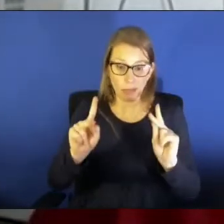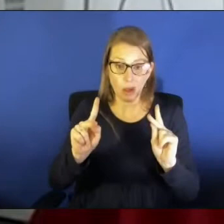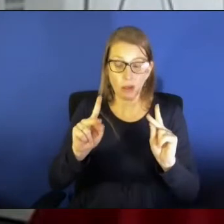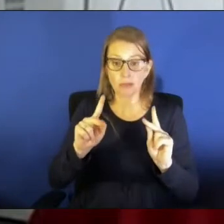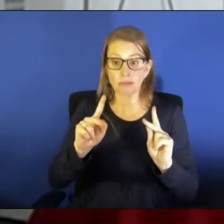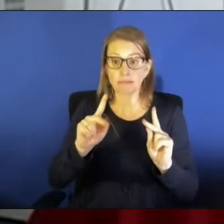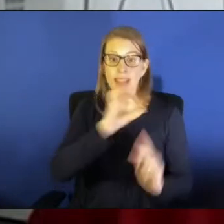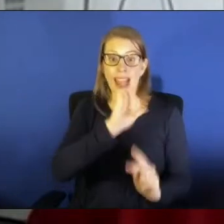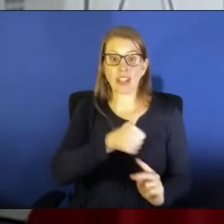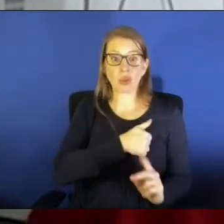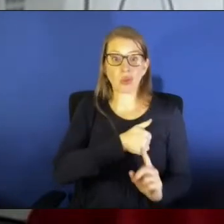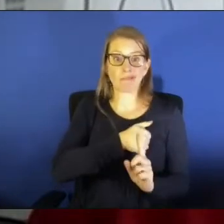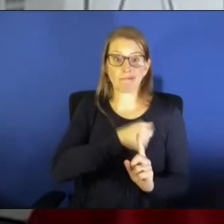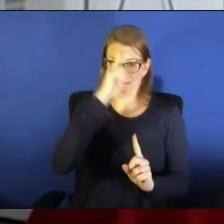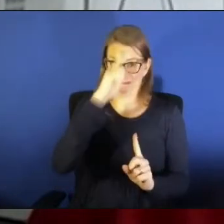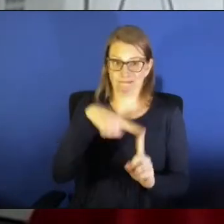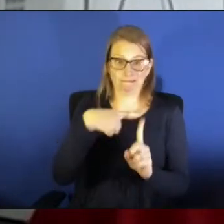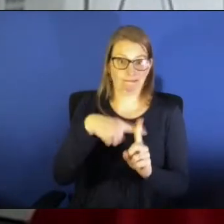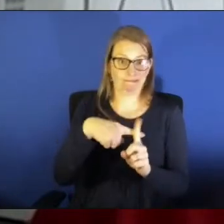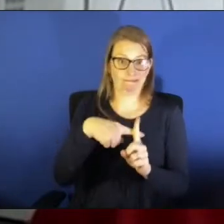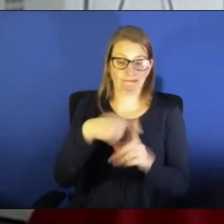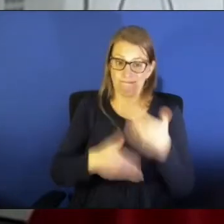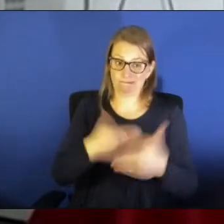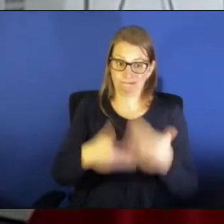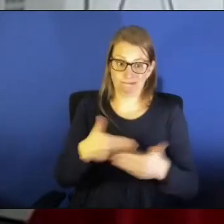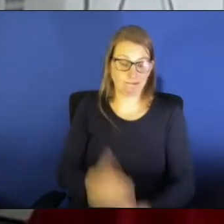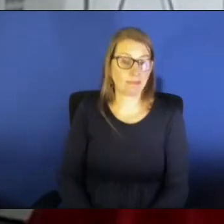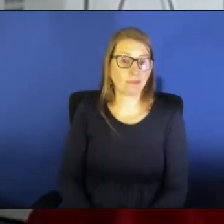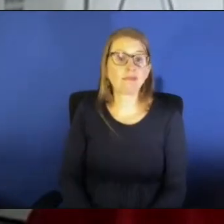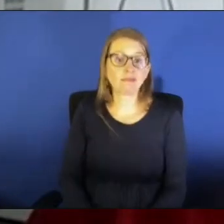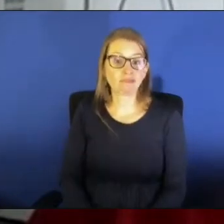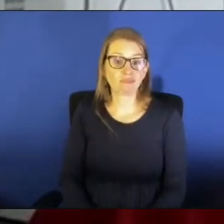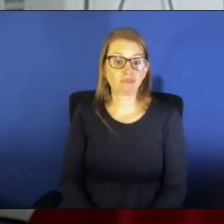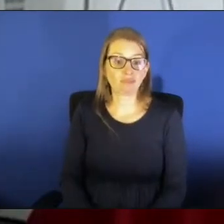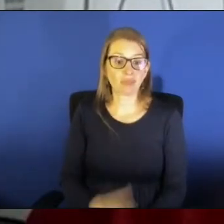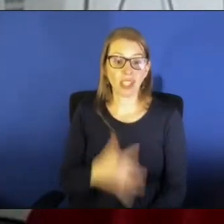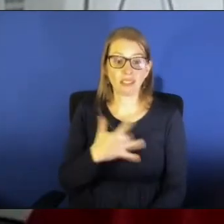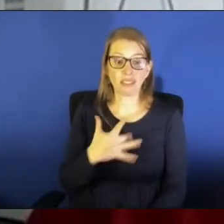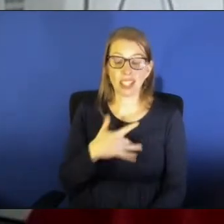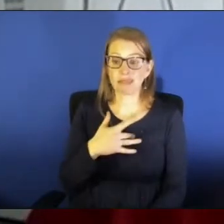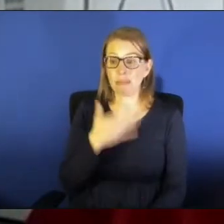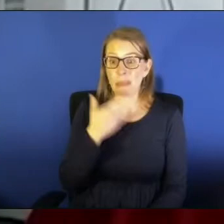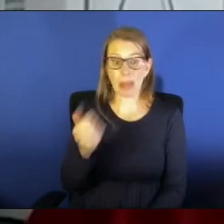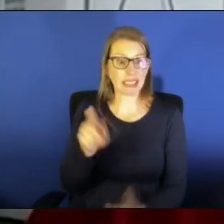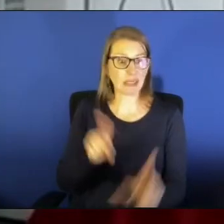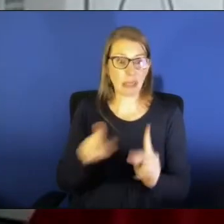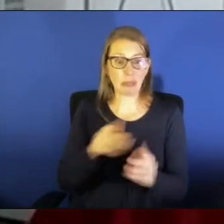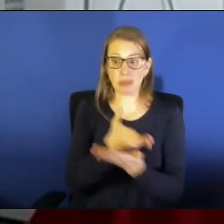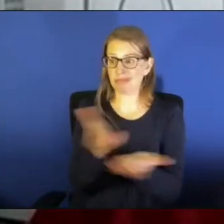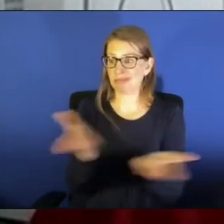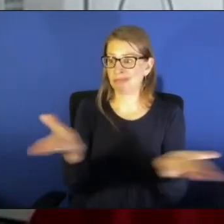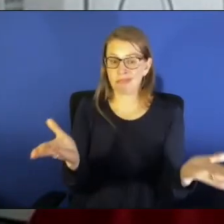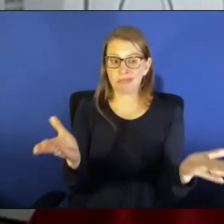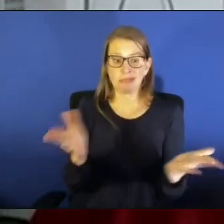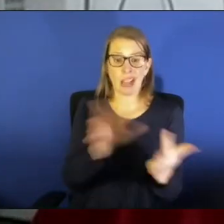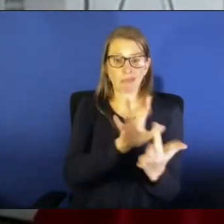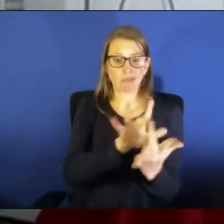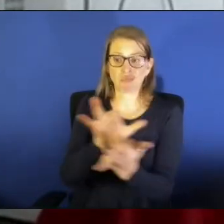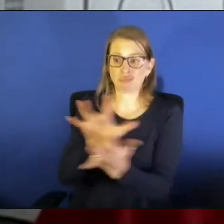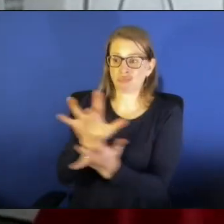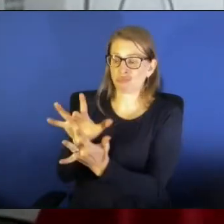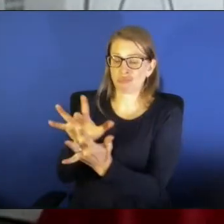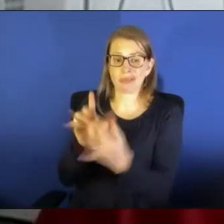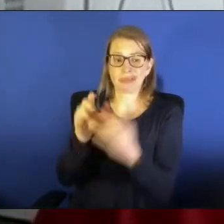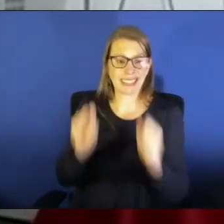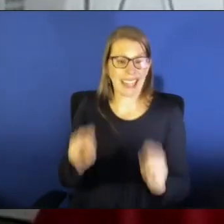attitude and just feel like I've got the best people around. I can call them anytime. I can get on my chart, and they'll